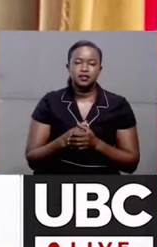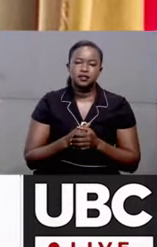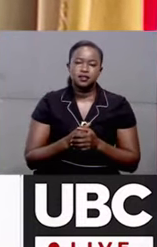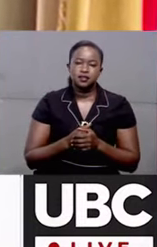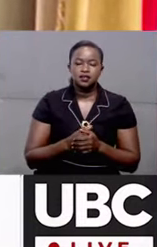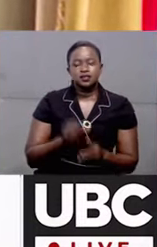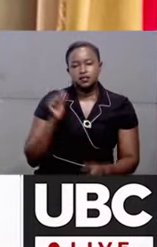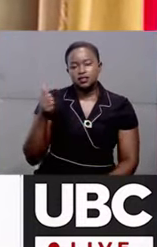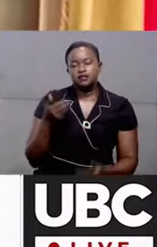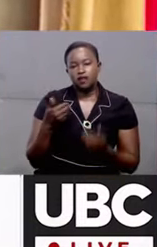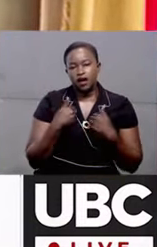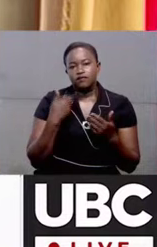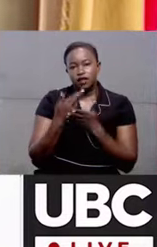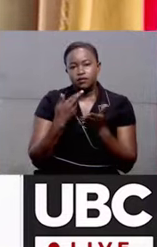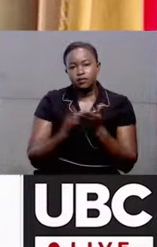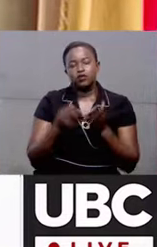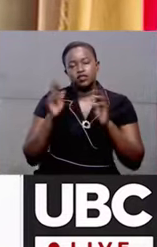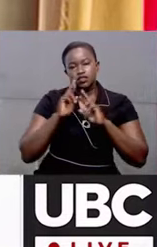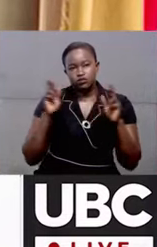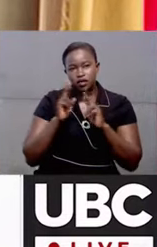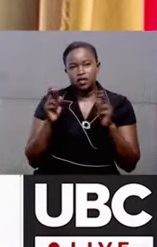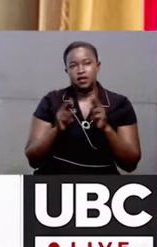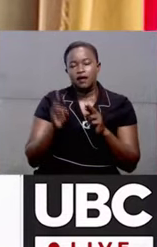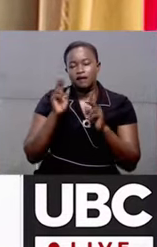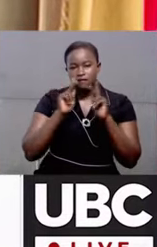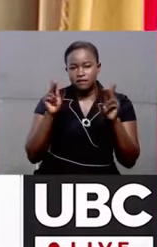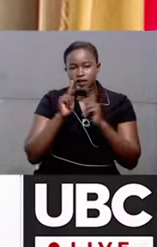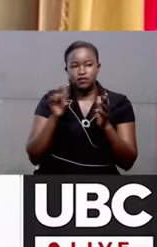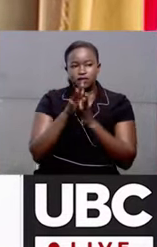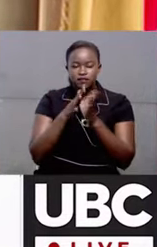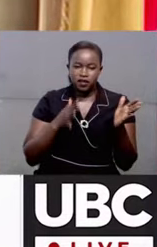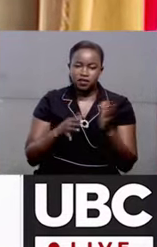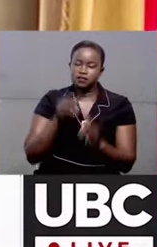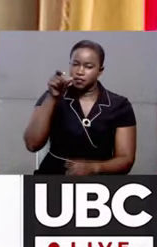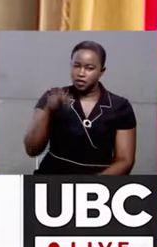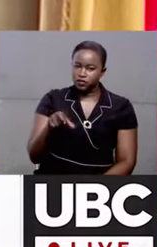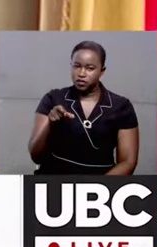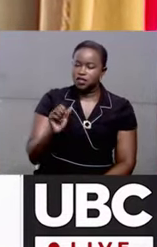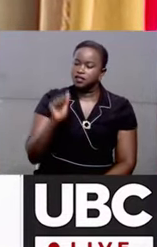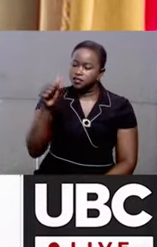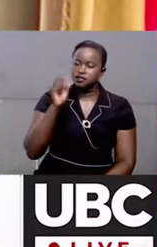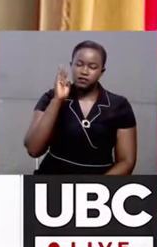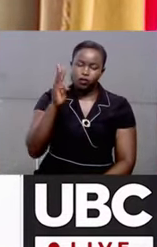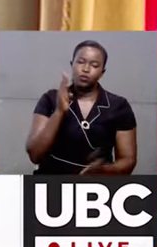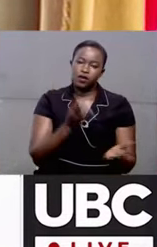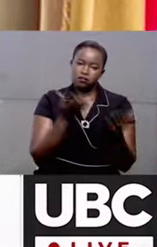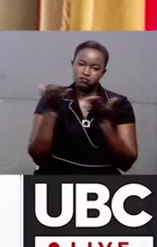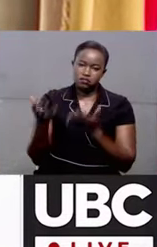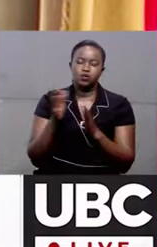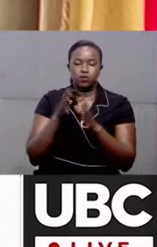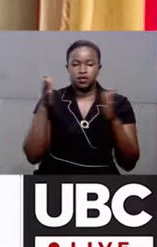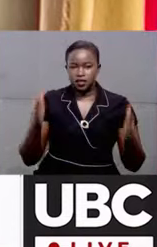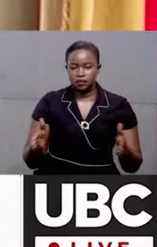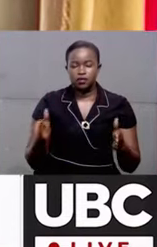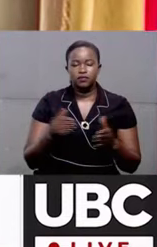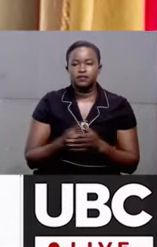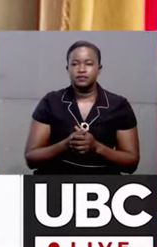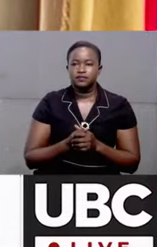today. He has the report ready. He's a very effective person, so he's going to lay it on table.